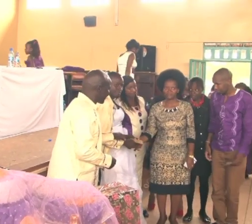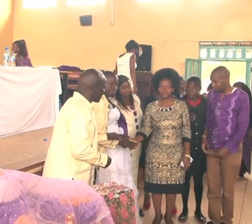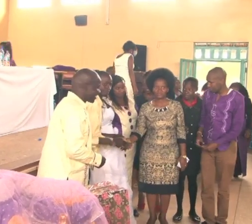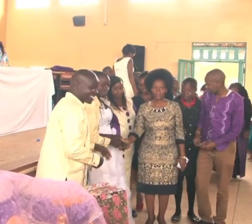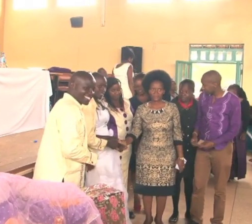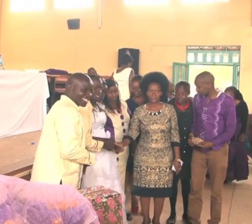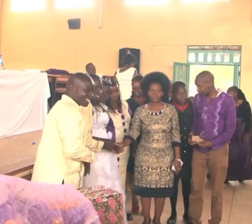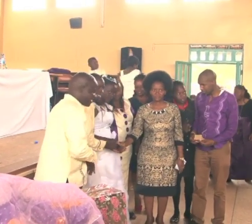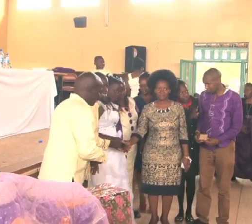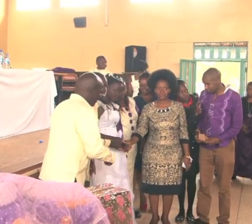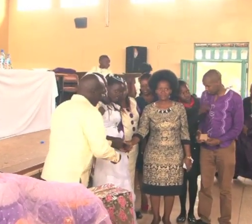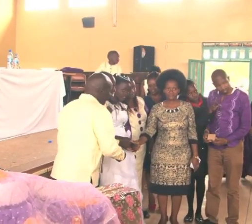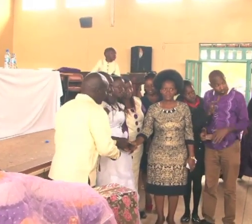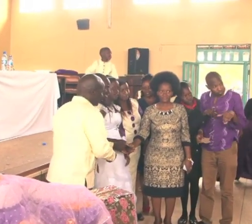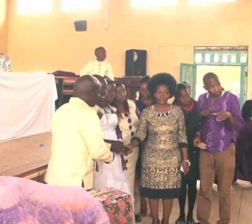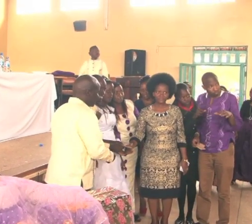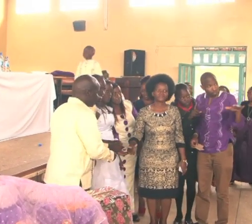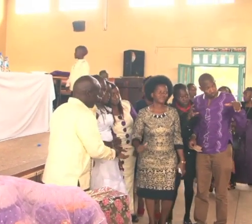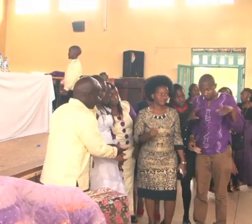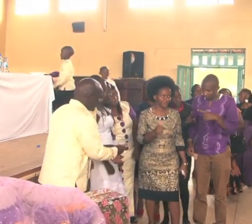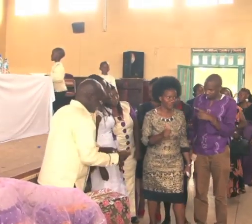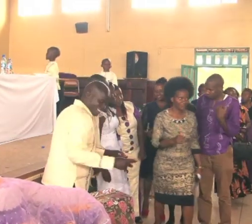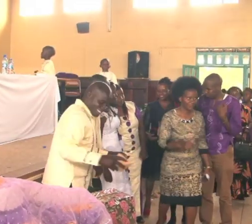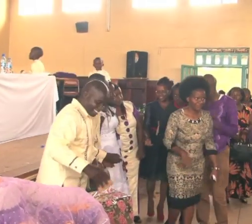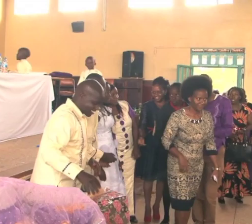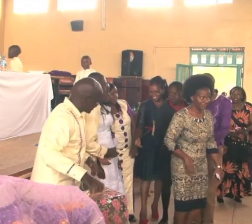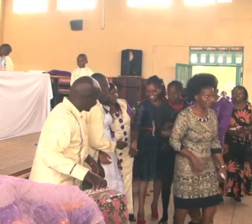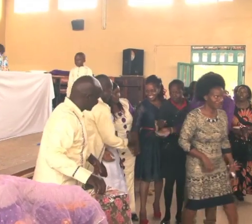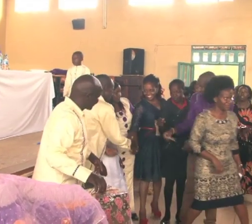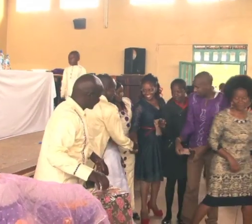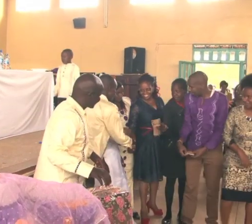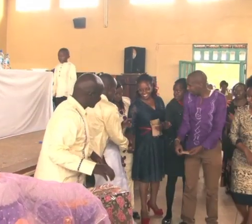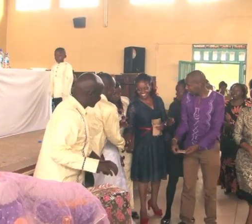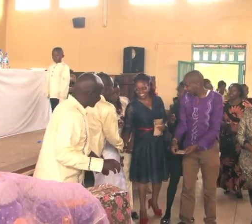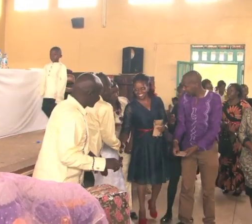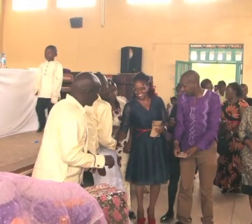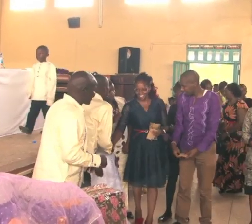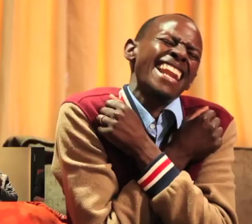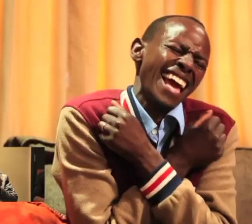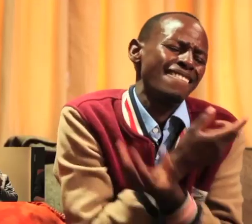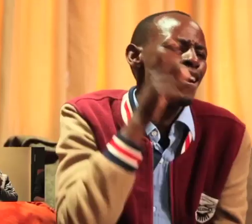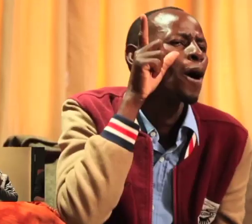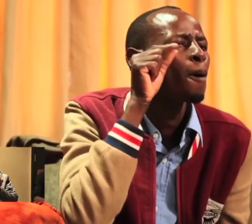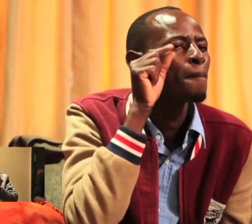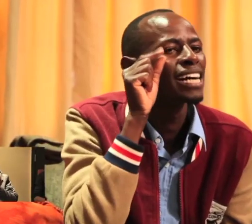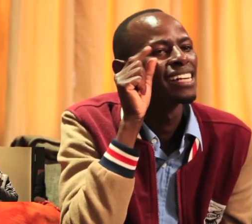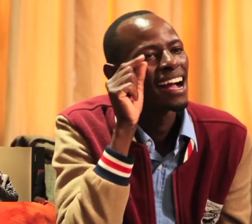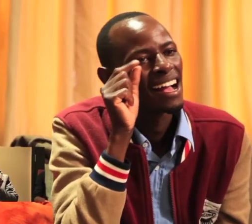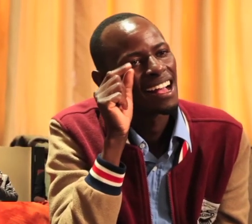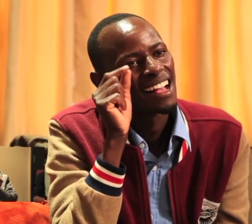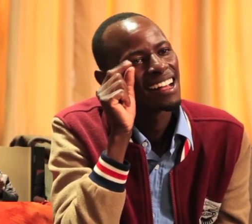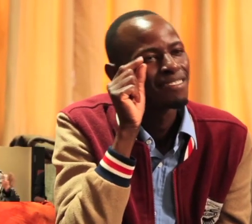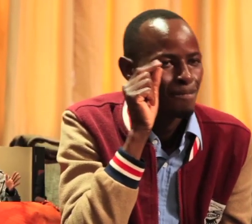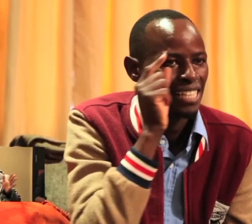health care, and also traveling to different places. I would love to go to Mombasa.